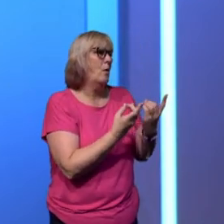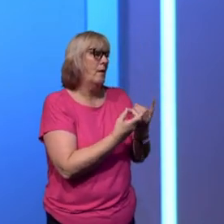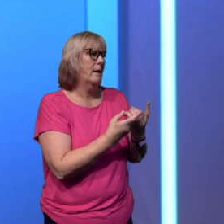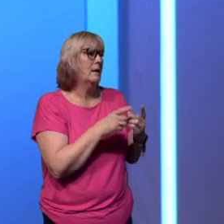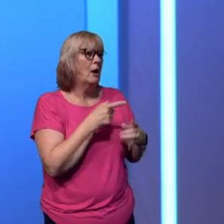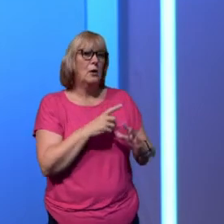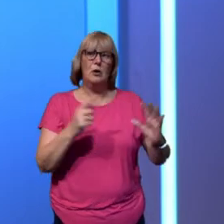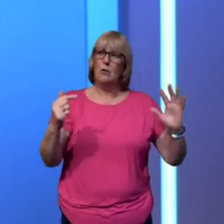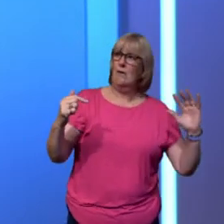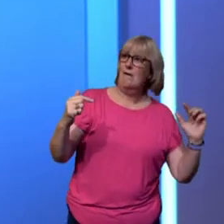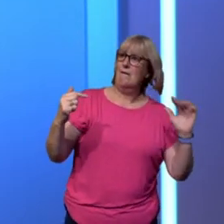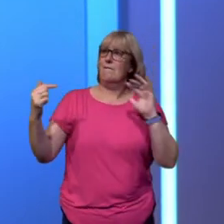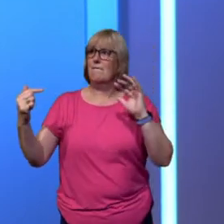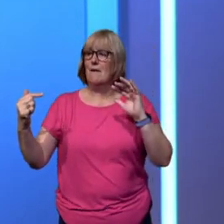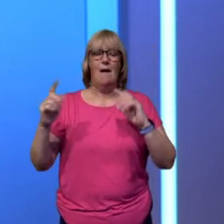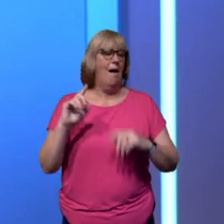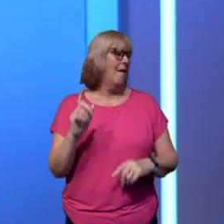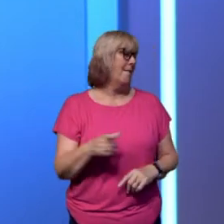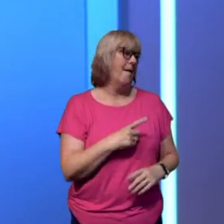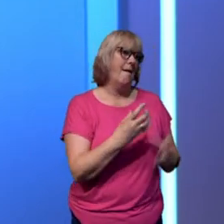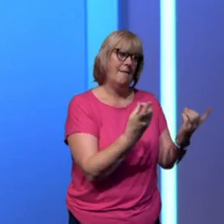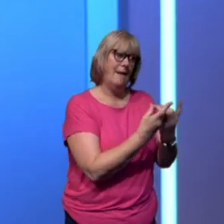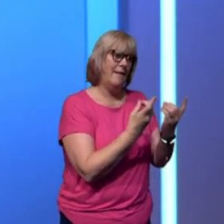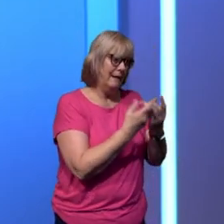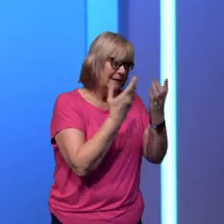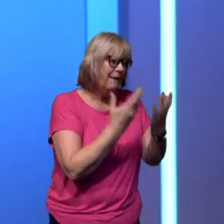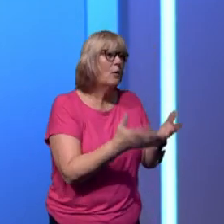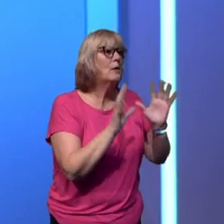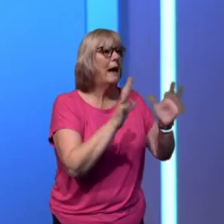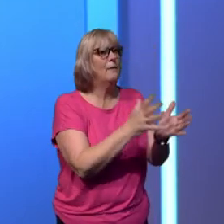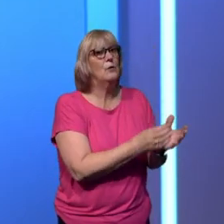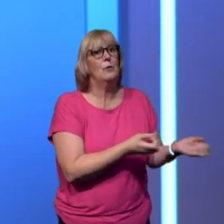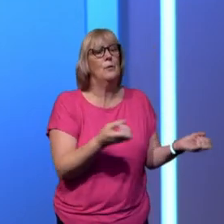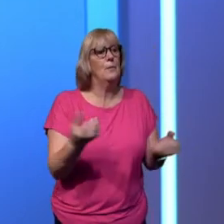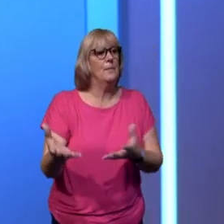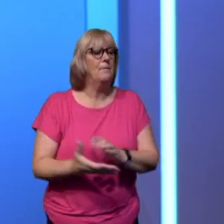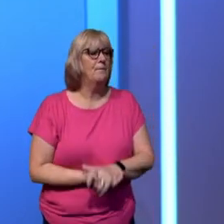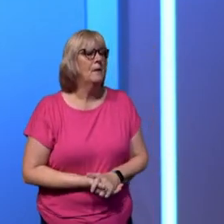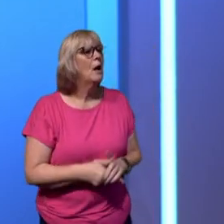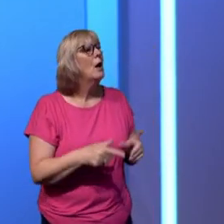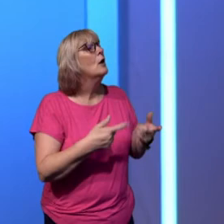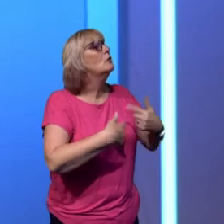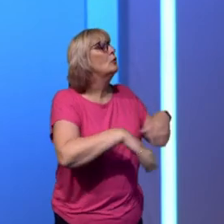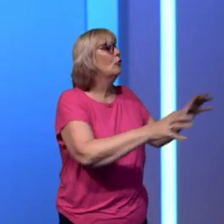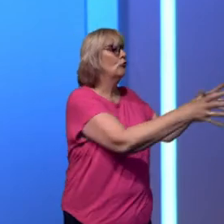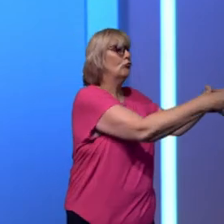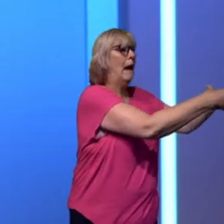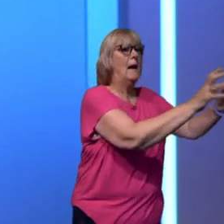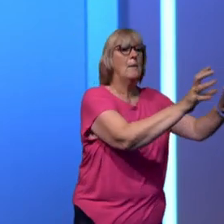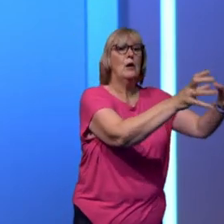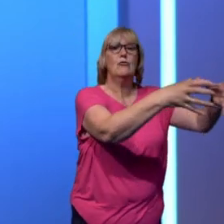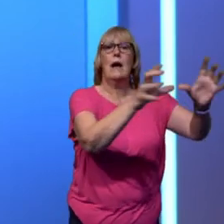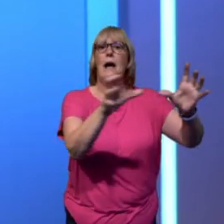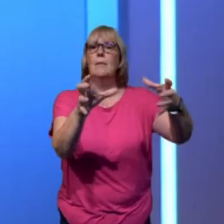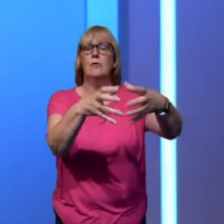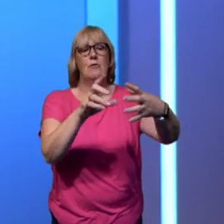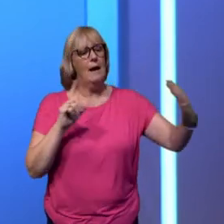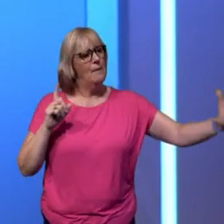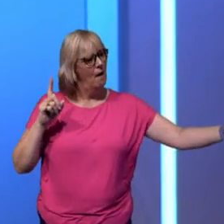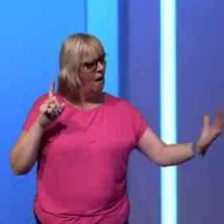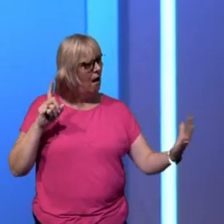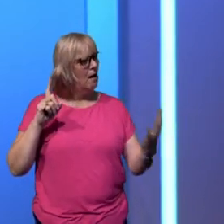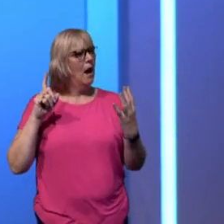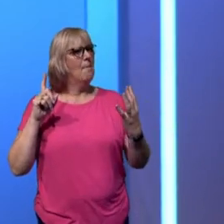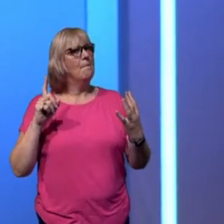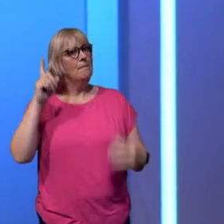your enemies till you remove them. In the morning, present yourselves tribe by tribe. The tribe that the Lord chooses